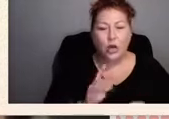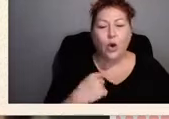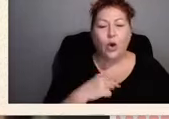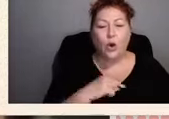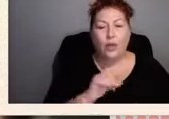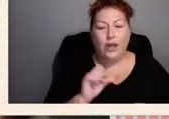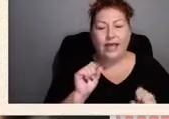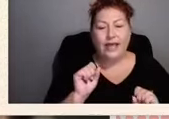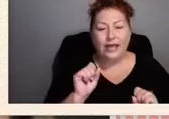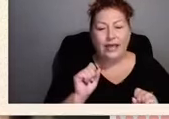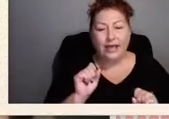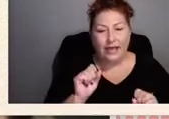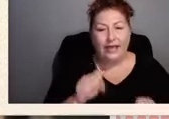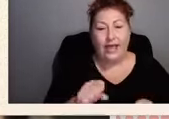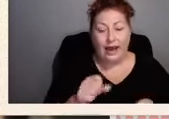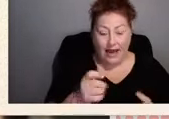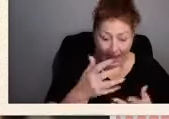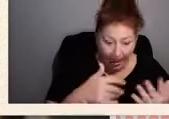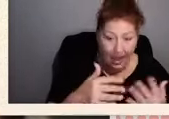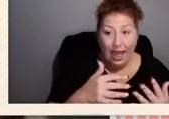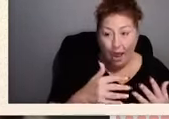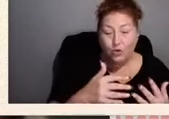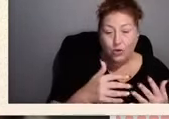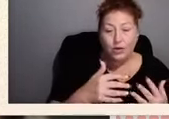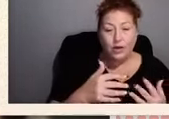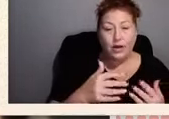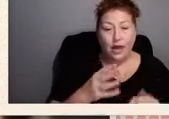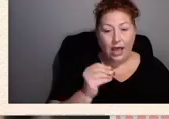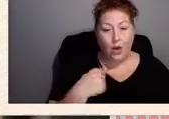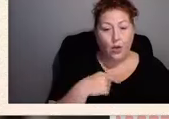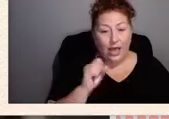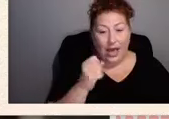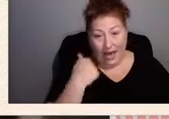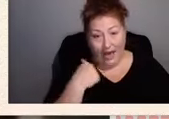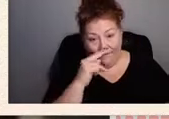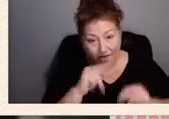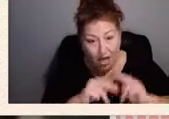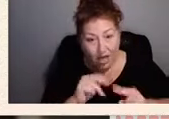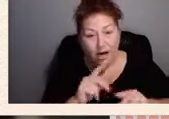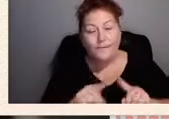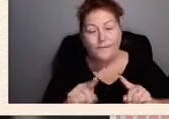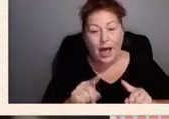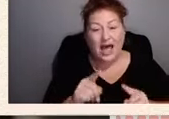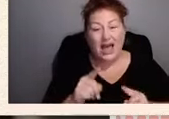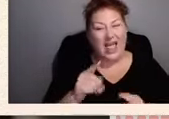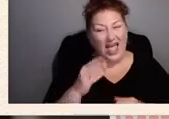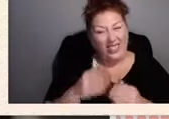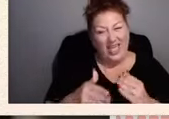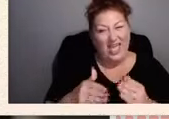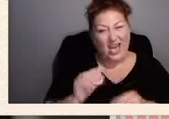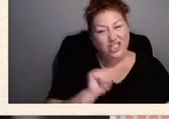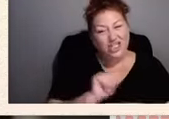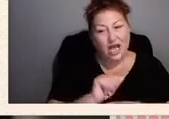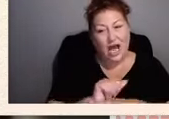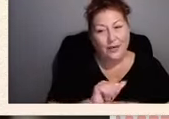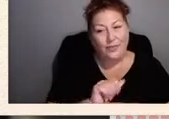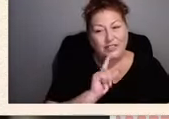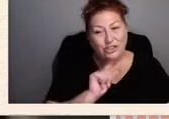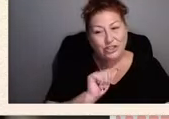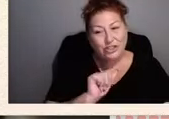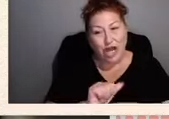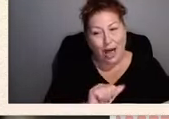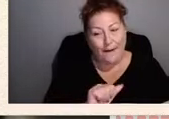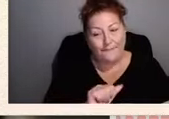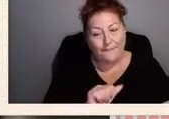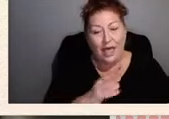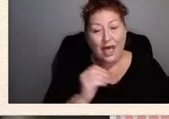we can hang out and we can have fun, but at the end of the day, a job is a job. And as much